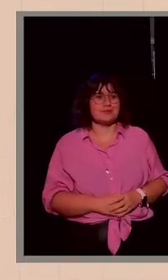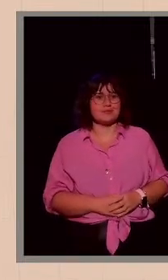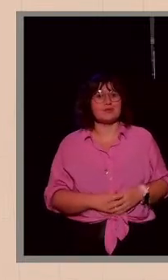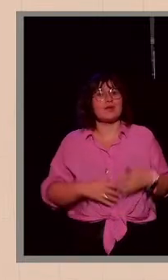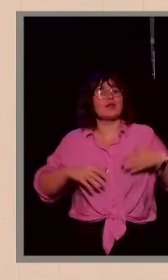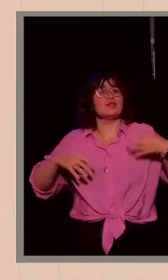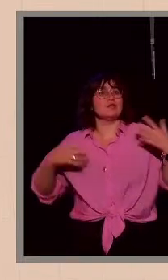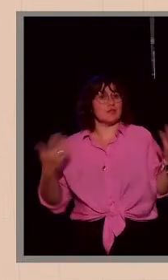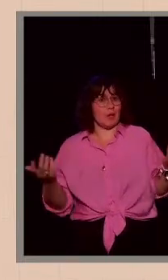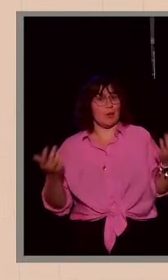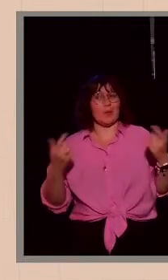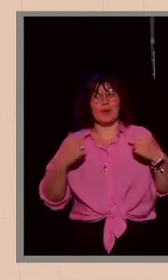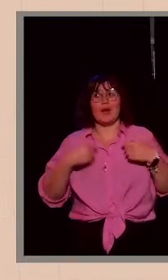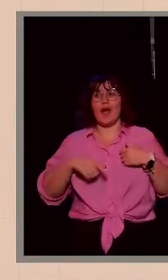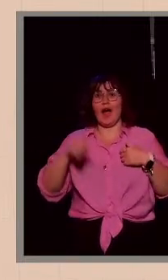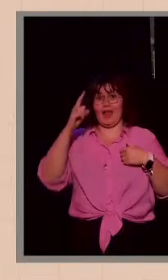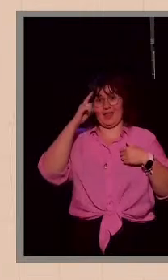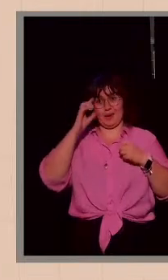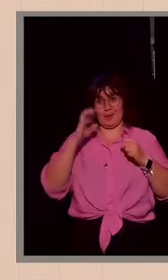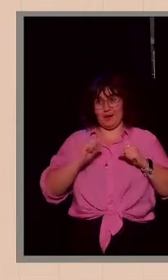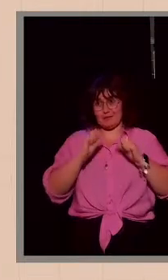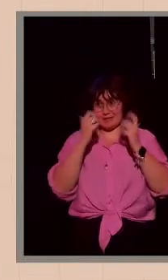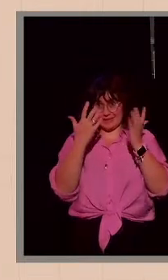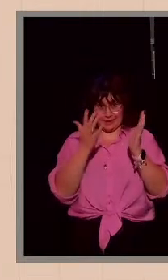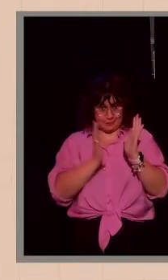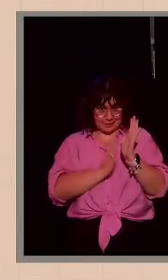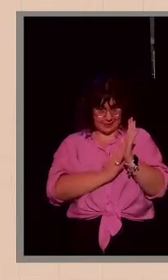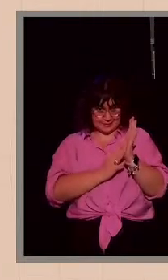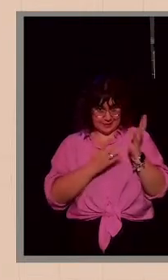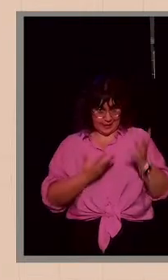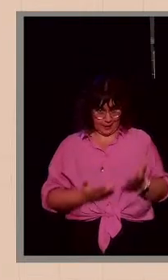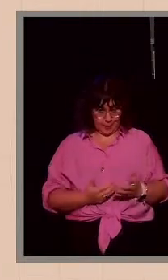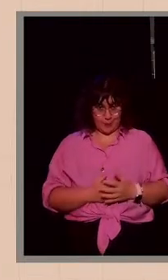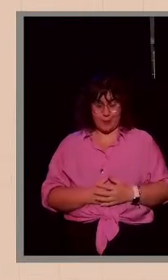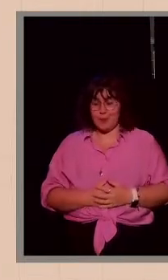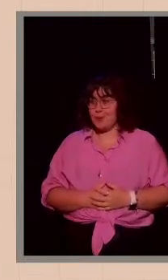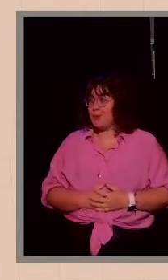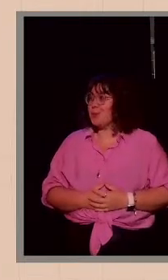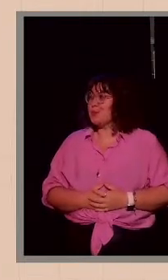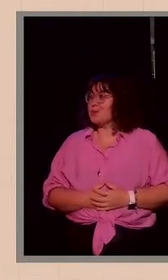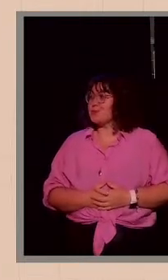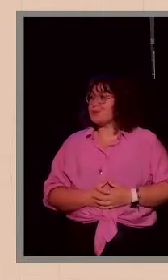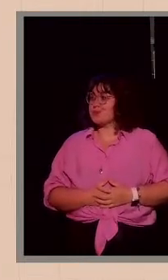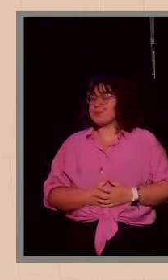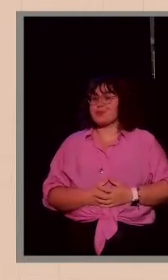So, I think there's 10 minutes, and